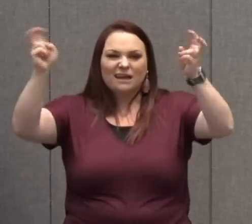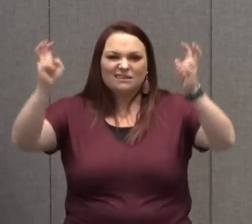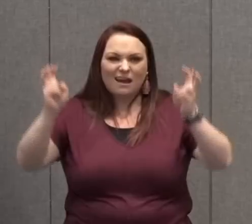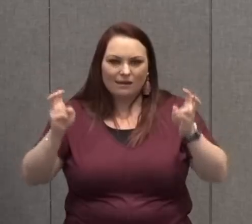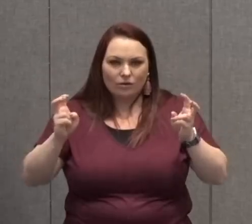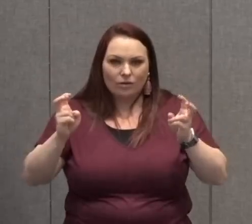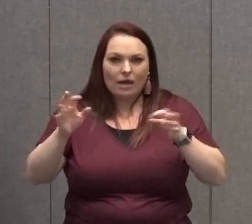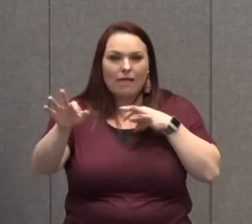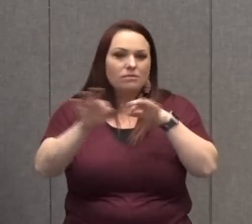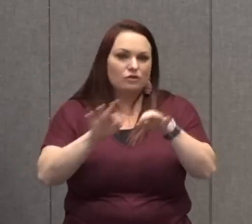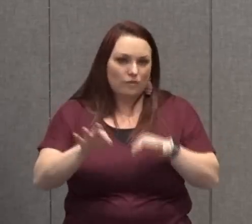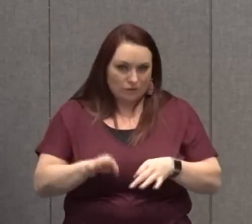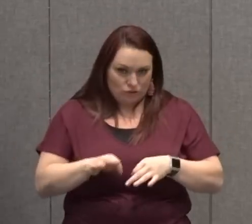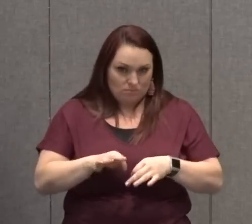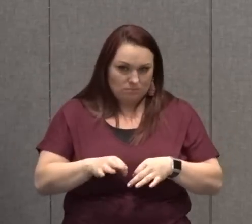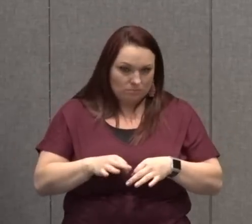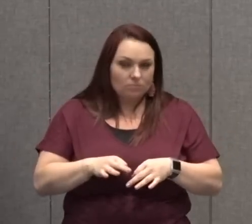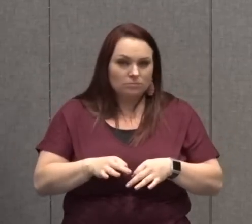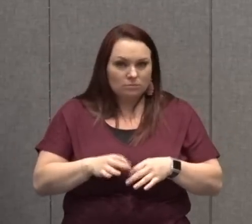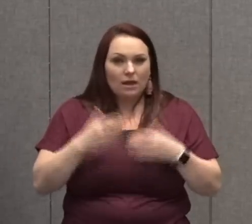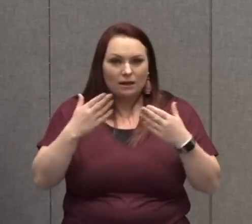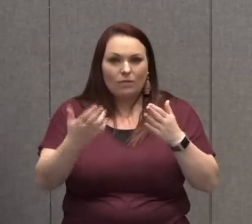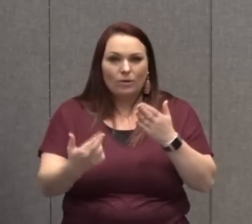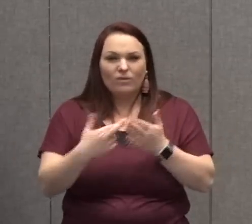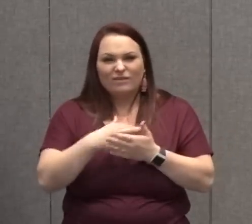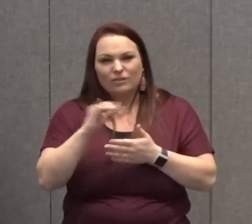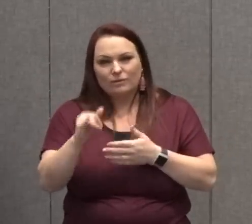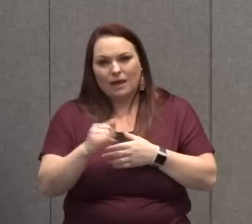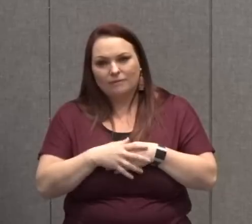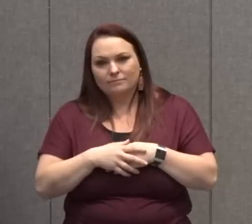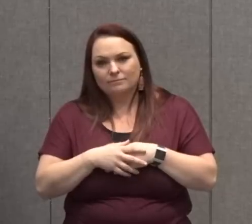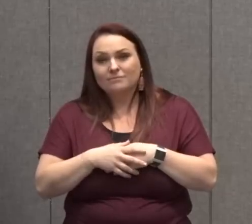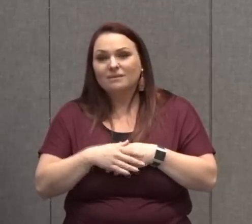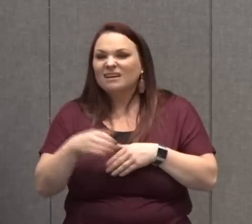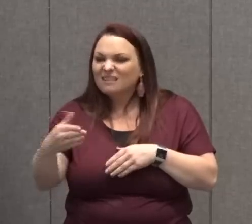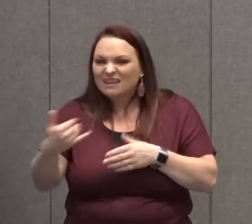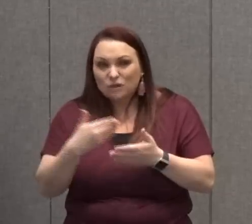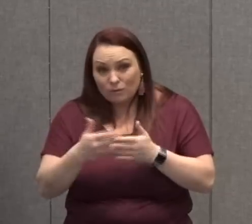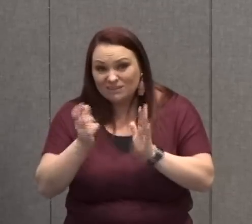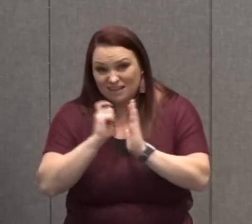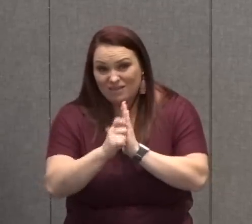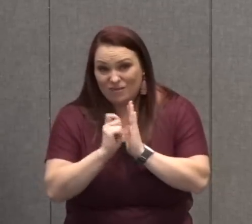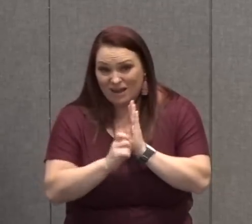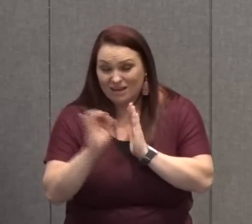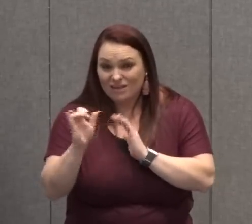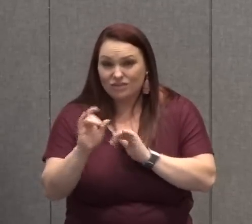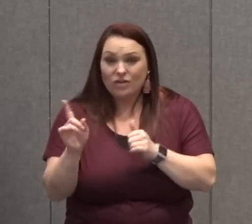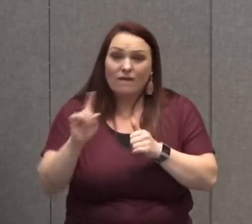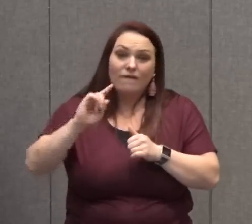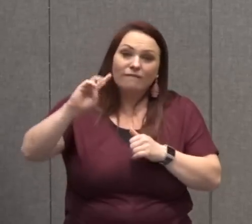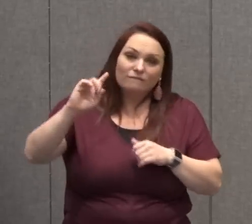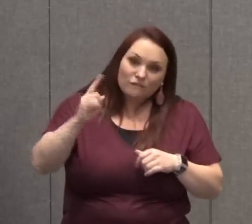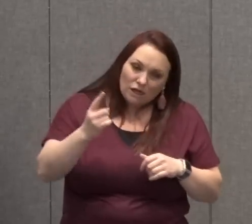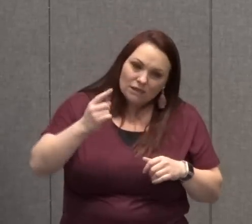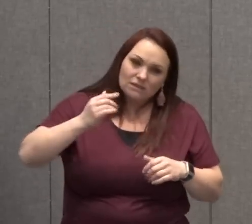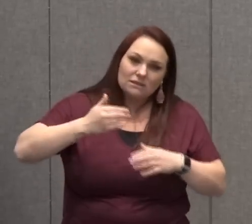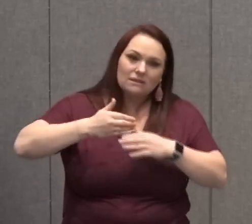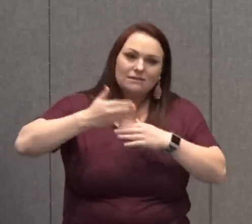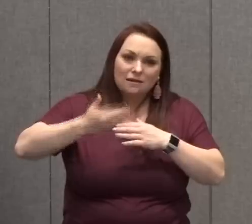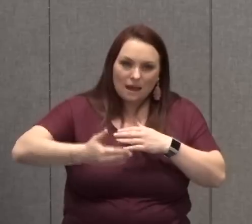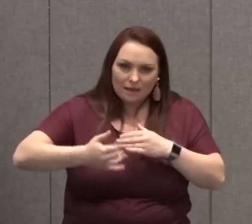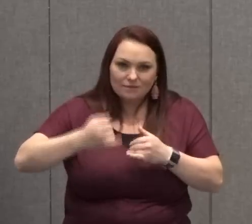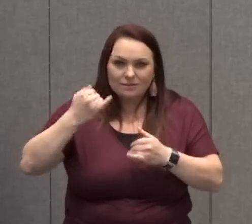and the directions and I I will go over that with you guys that's almost like writing too like you have your first next